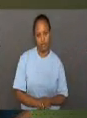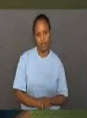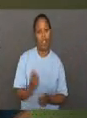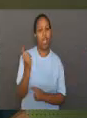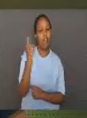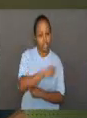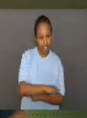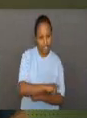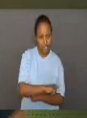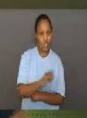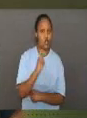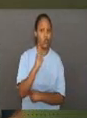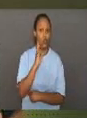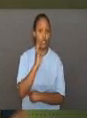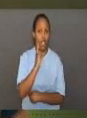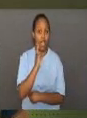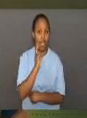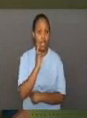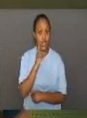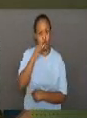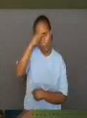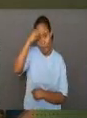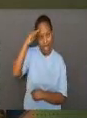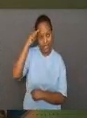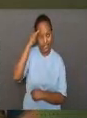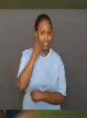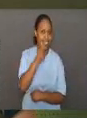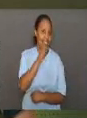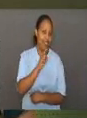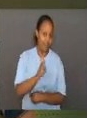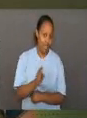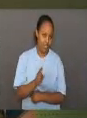One day, Rosa, who was a black woman,